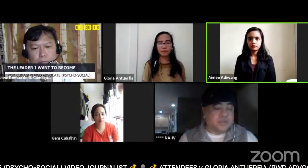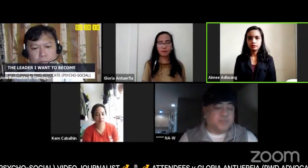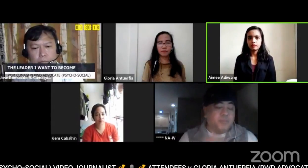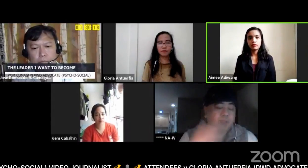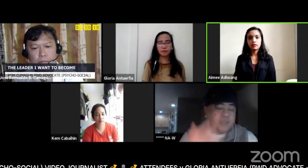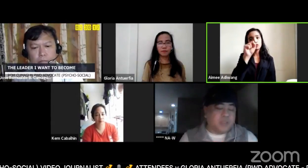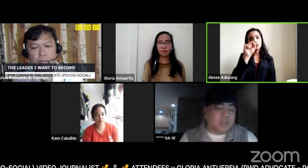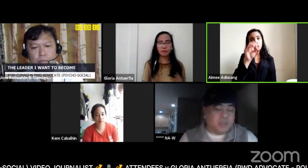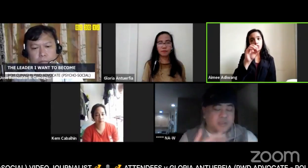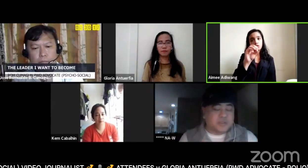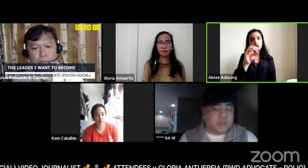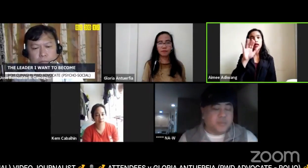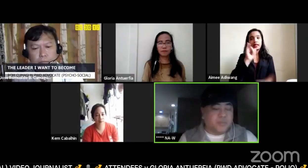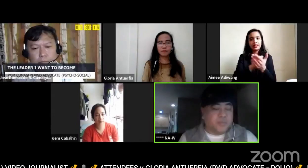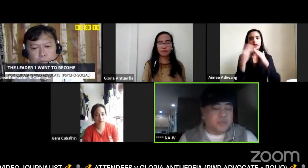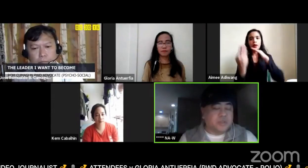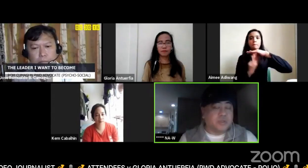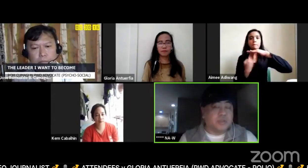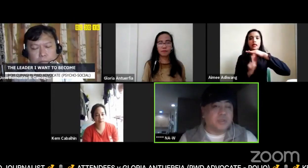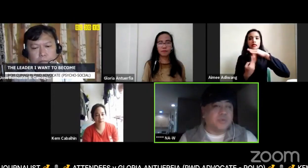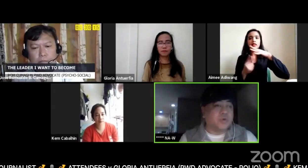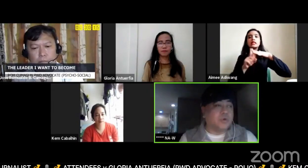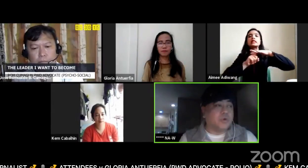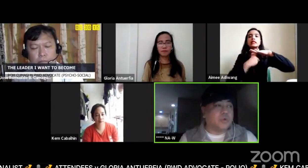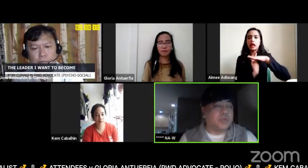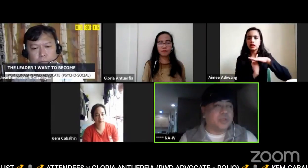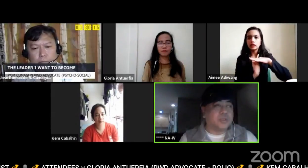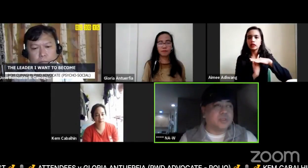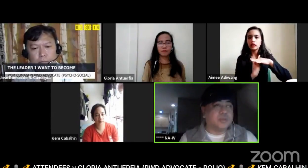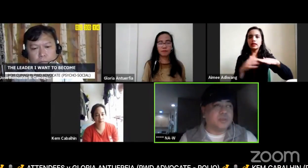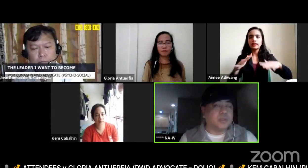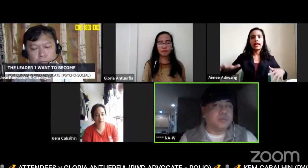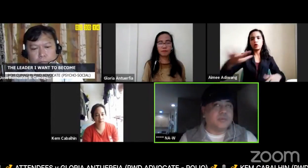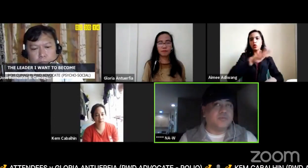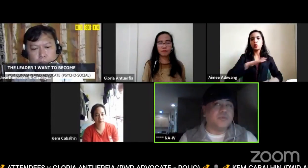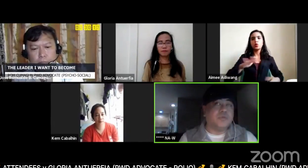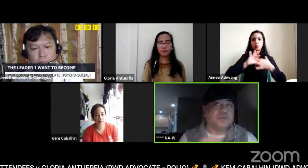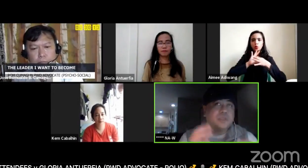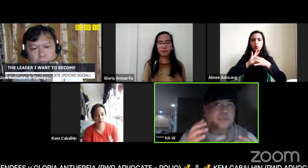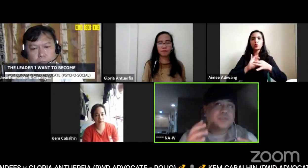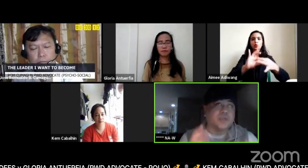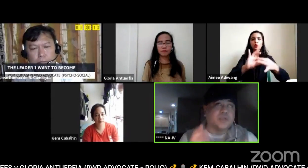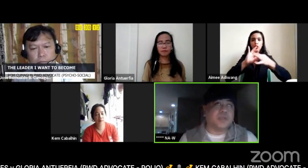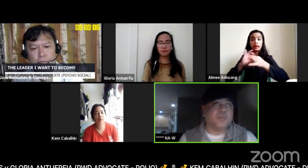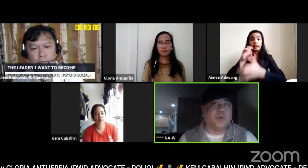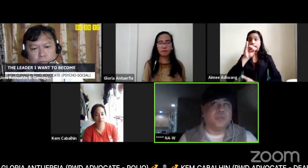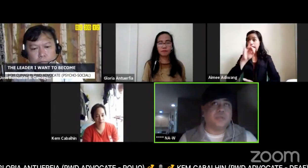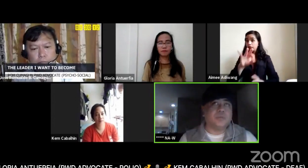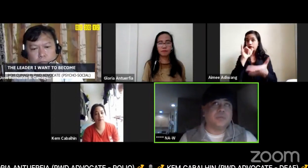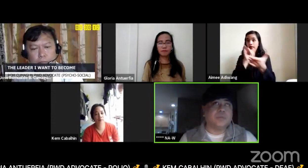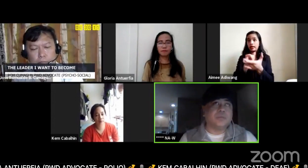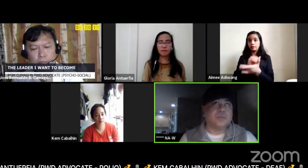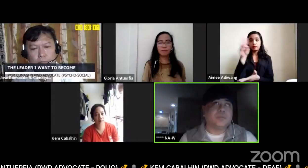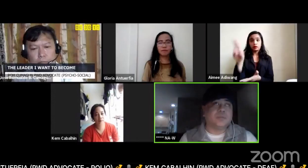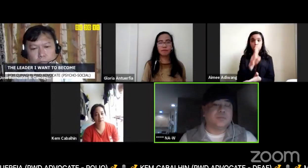so it's a basic starting point, that we are all connected, and if you use that as a starting